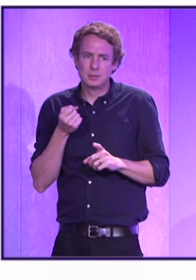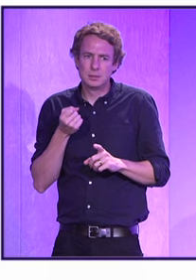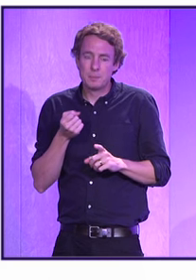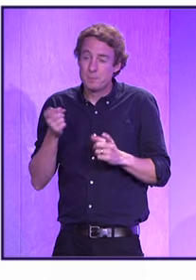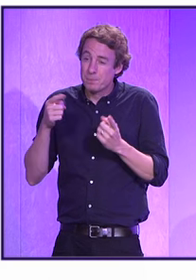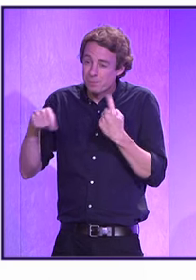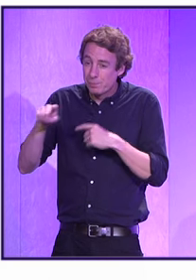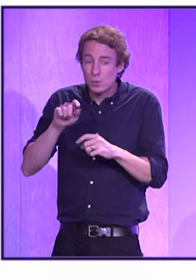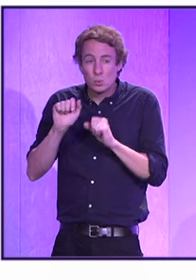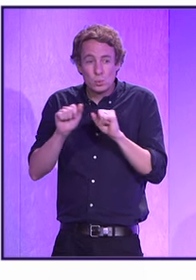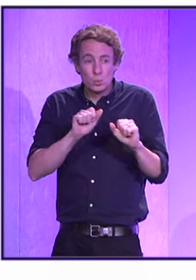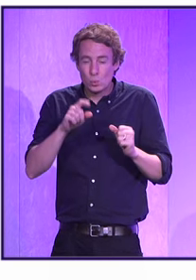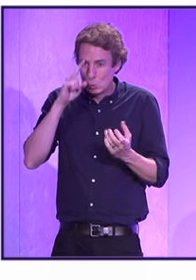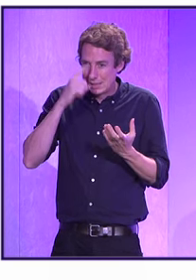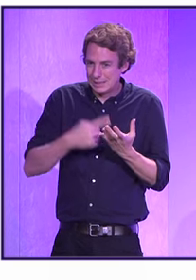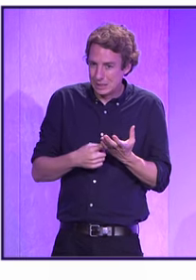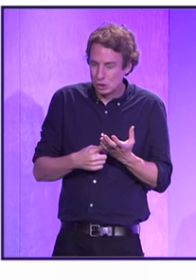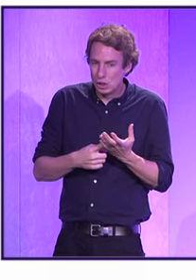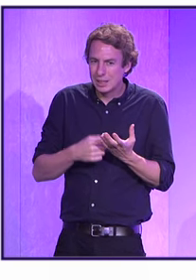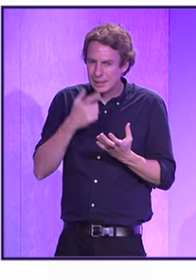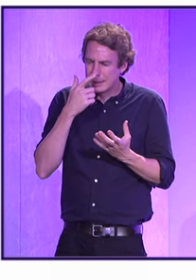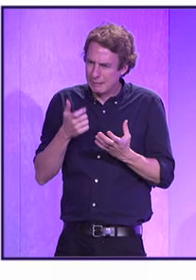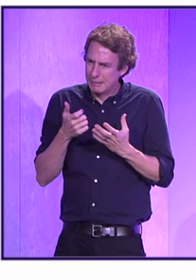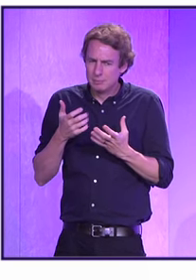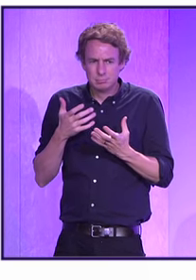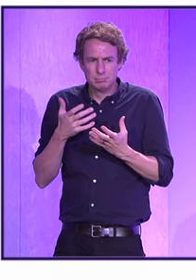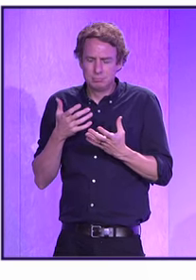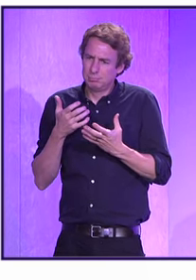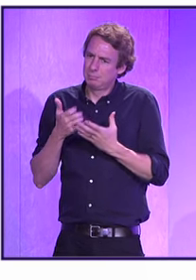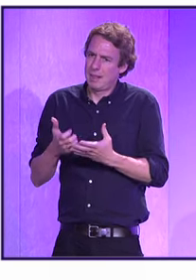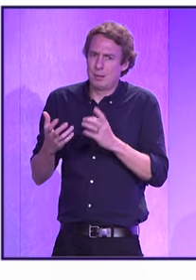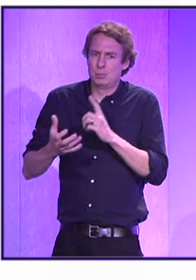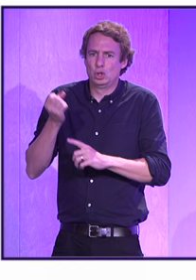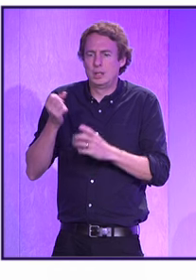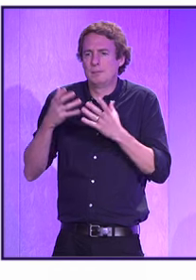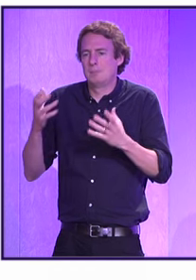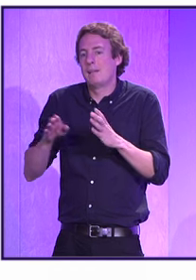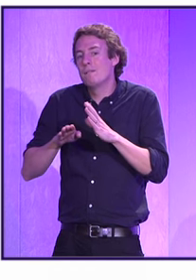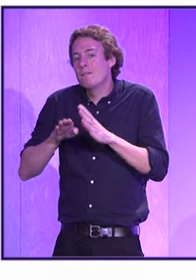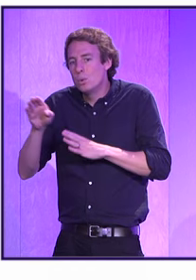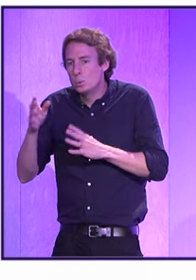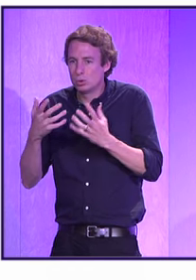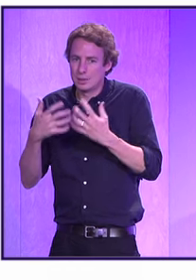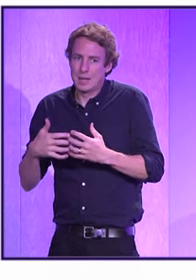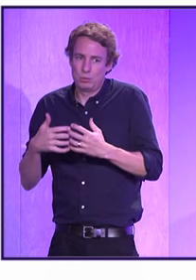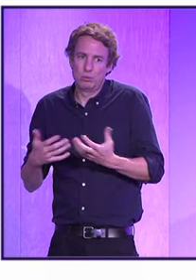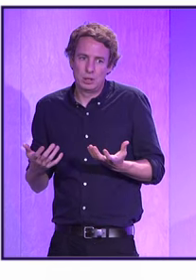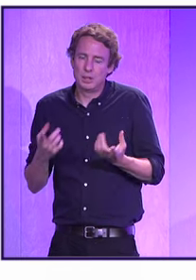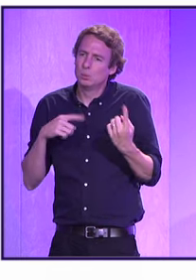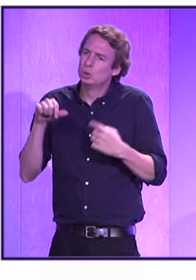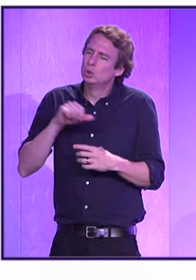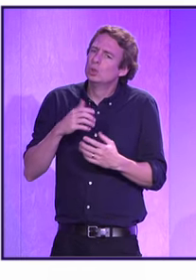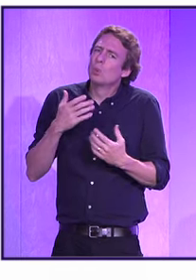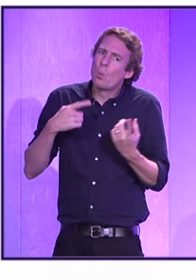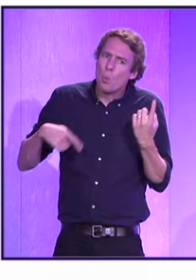work on the environment. The small decisions we make today go a long way in determining the future of technology. So let's